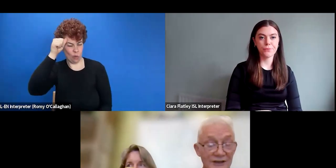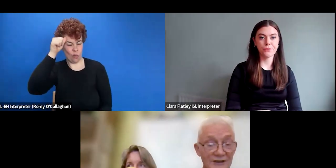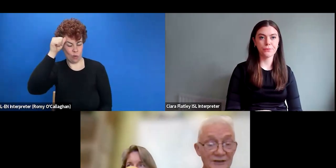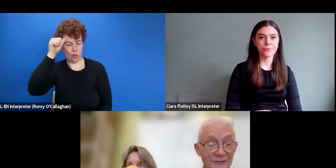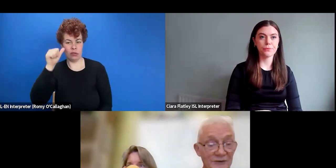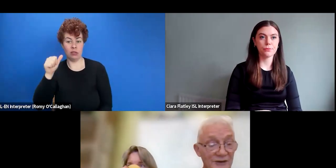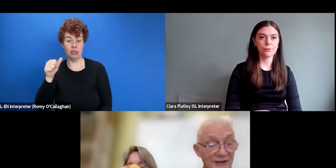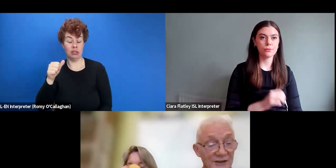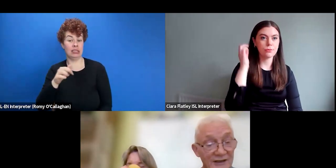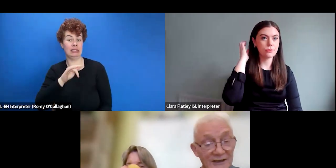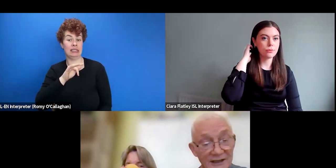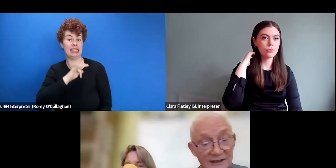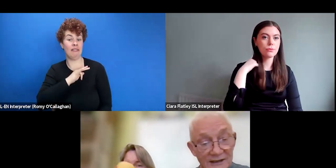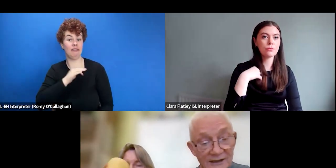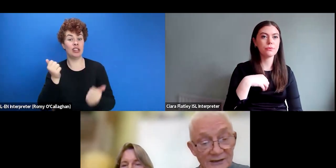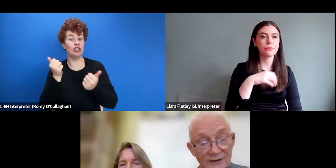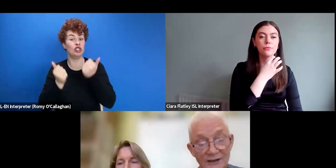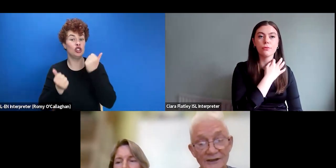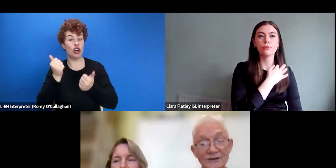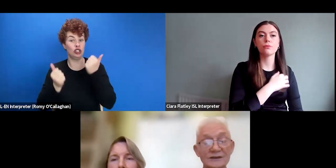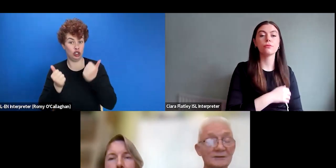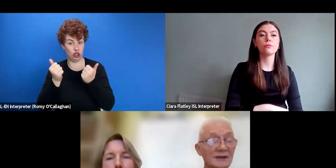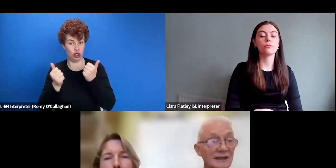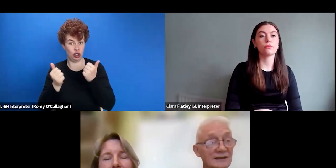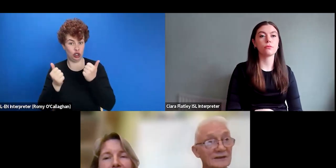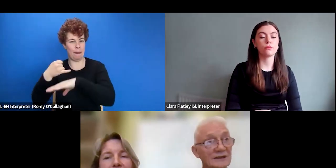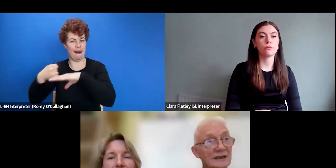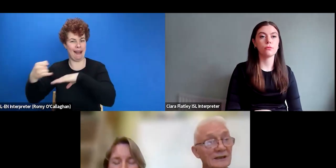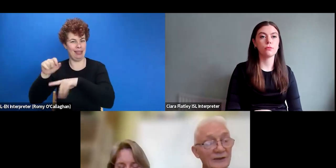she's actually a judge from the Seychelles Island, and I know